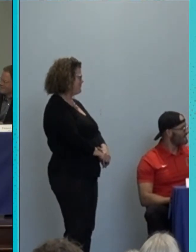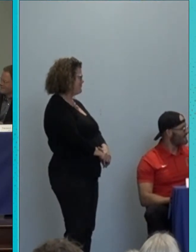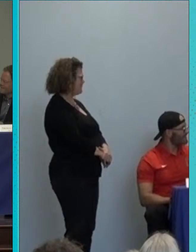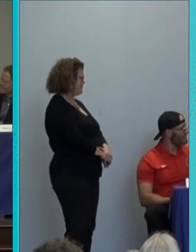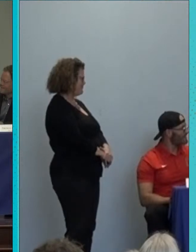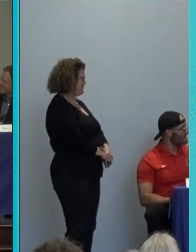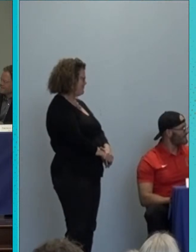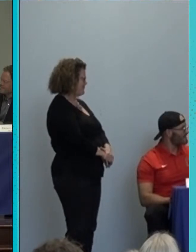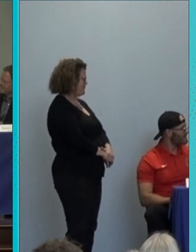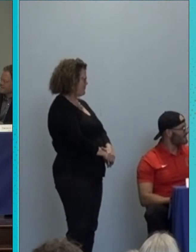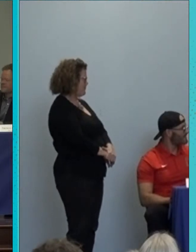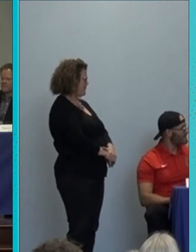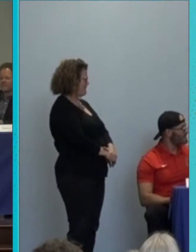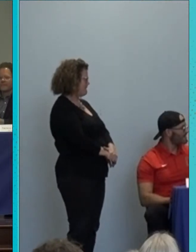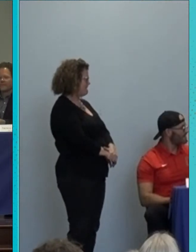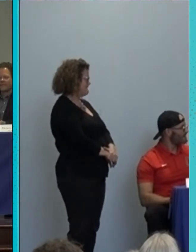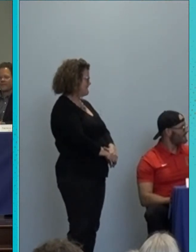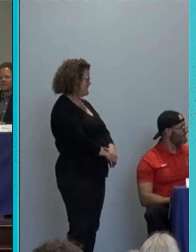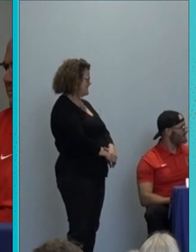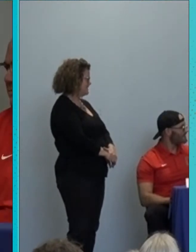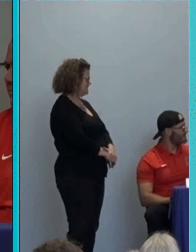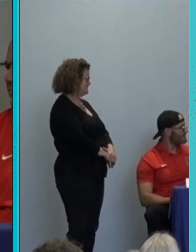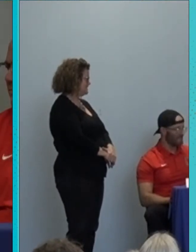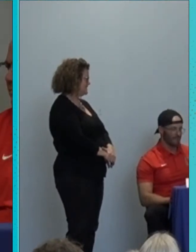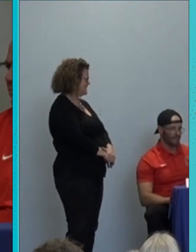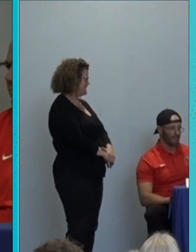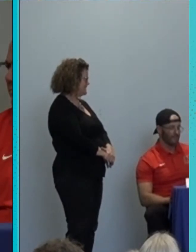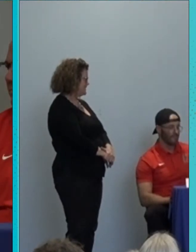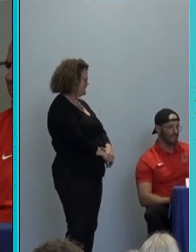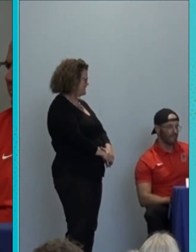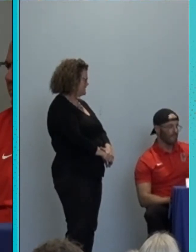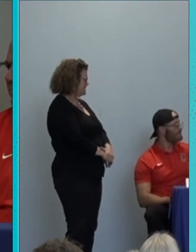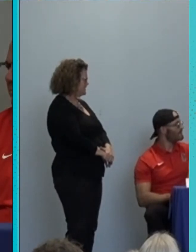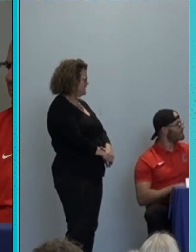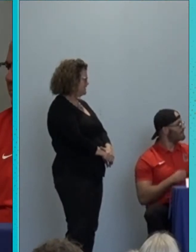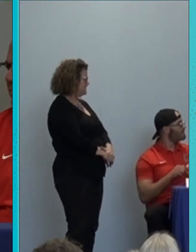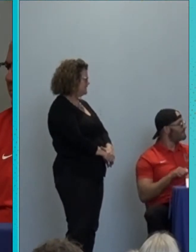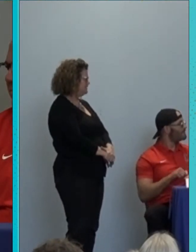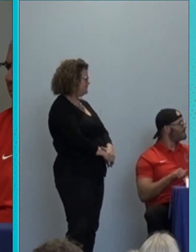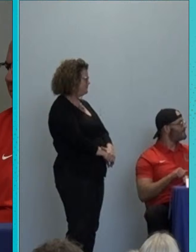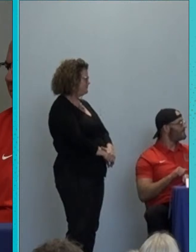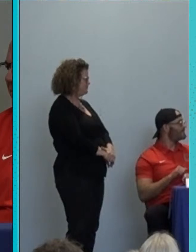So I started as a kid. I was maybe 6 or 7, somewhere around there,